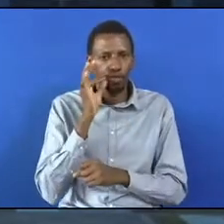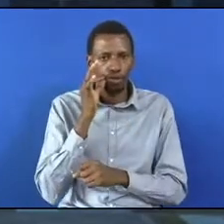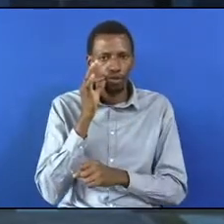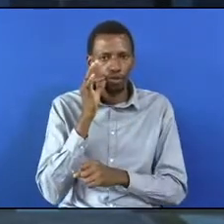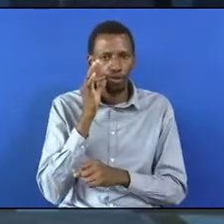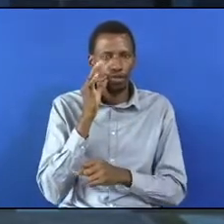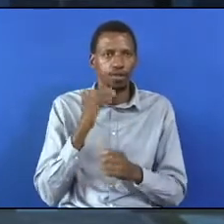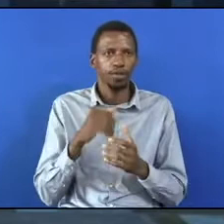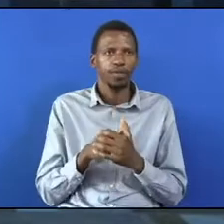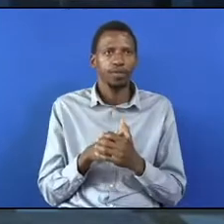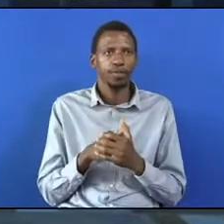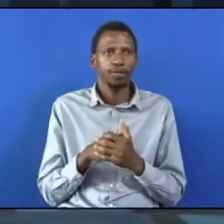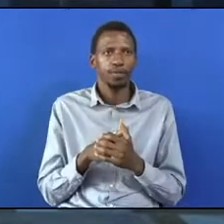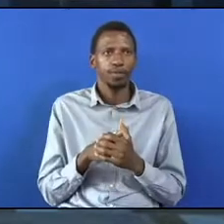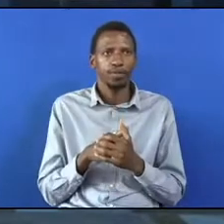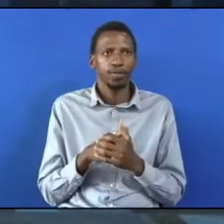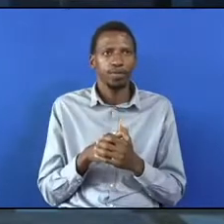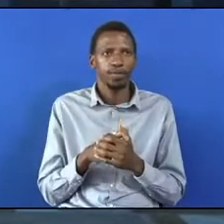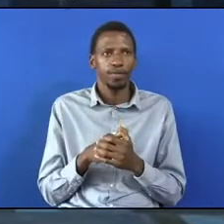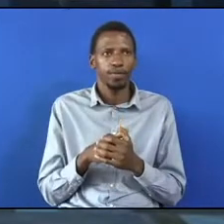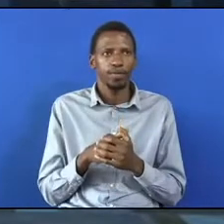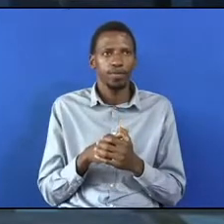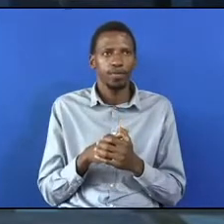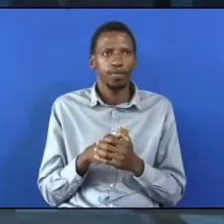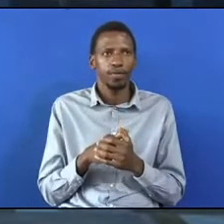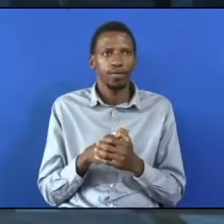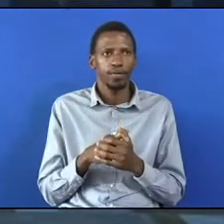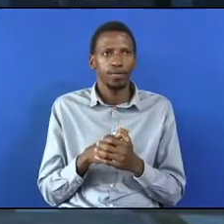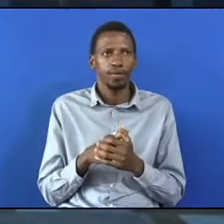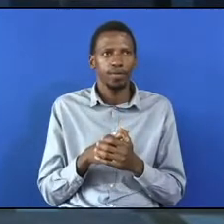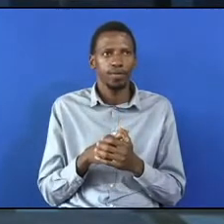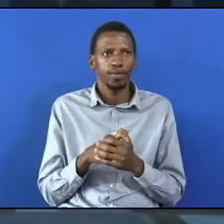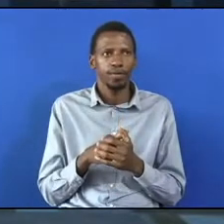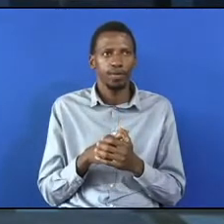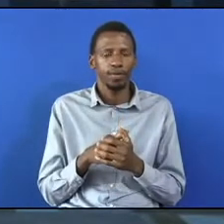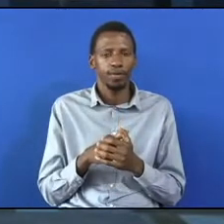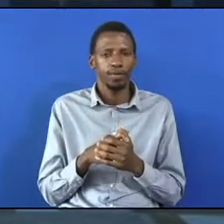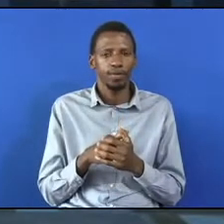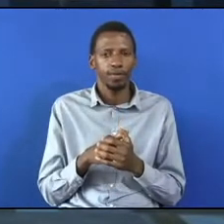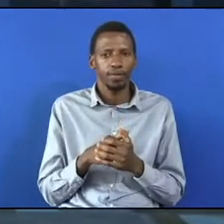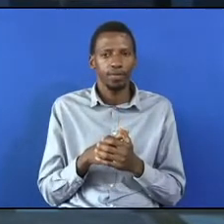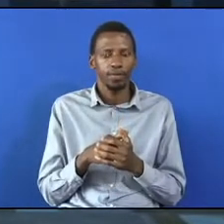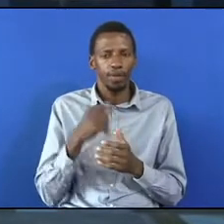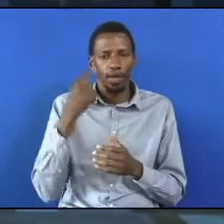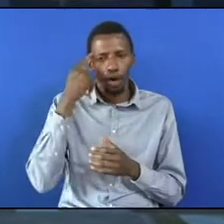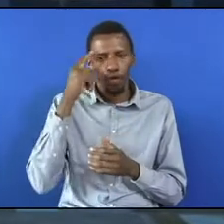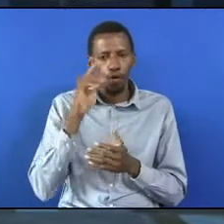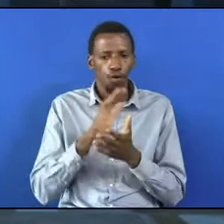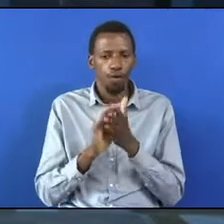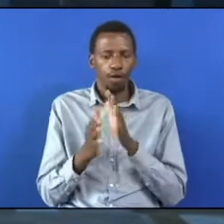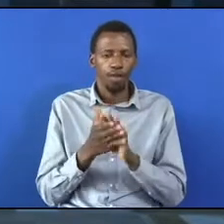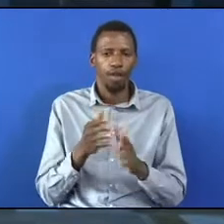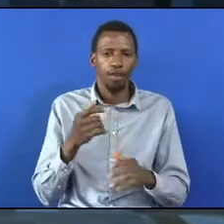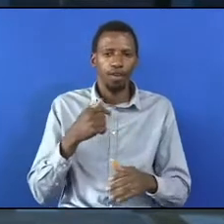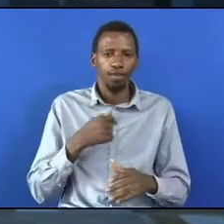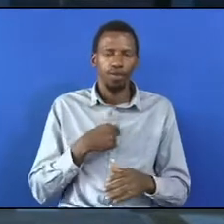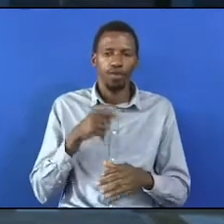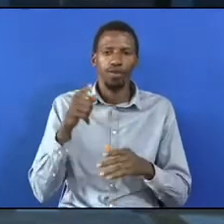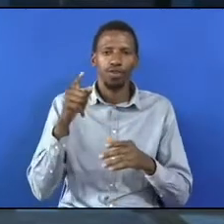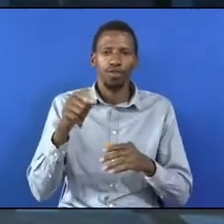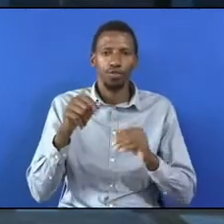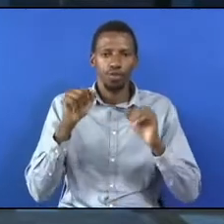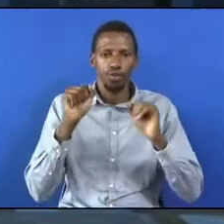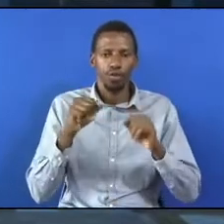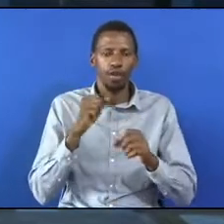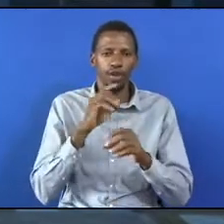much fruit. For without me you can do nothing. For without